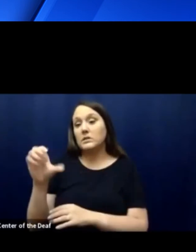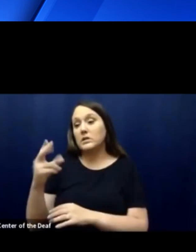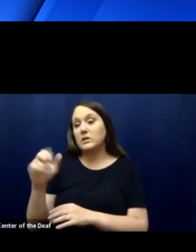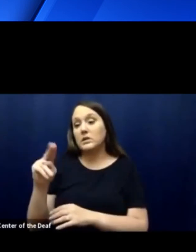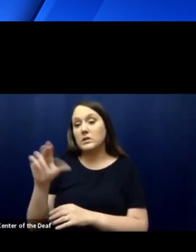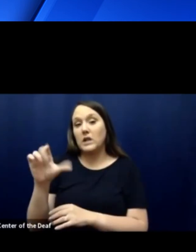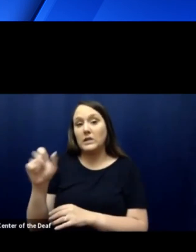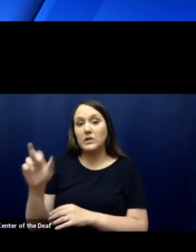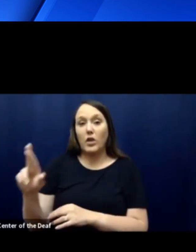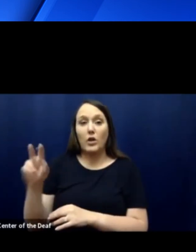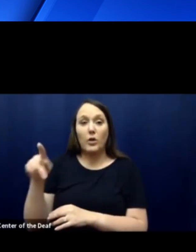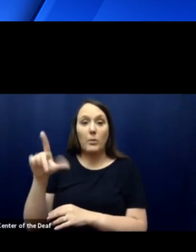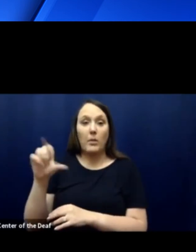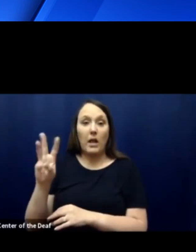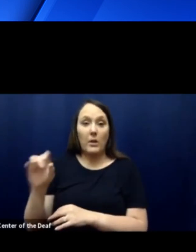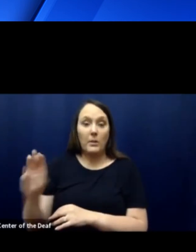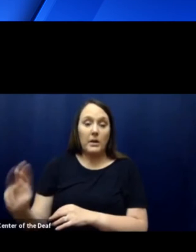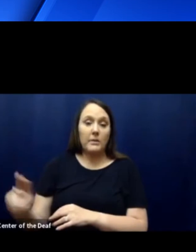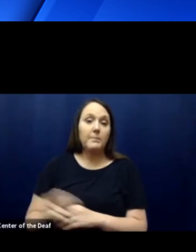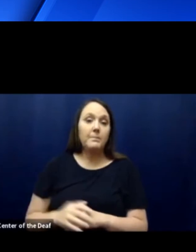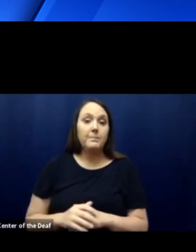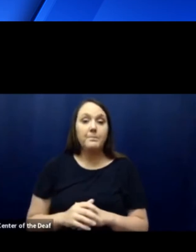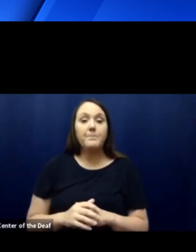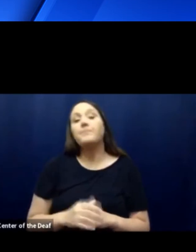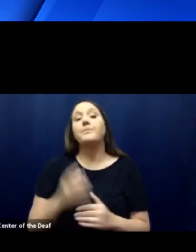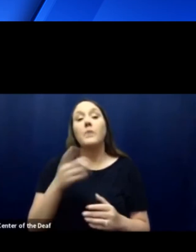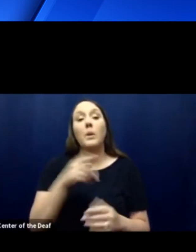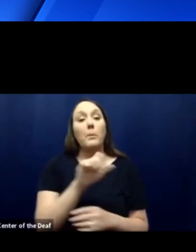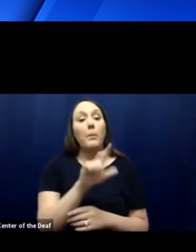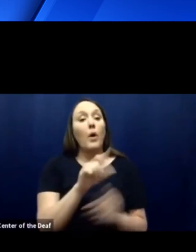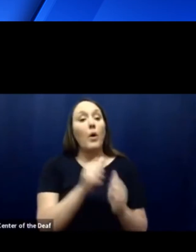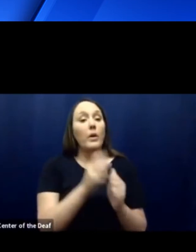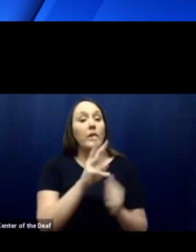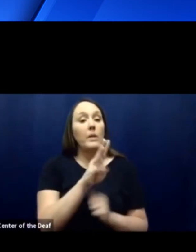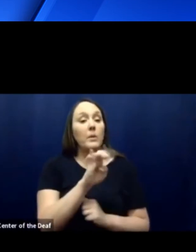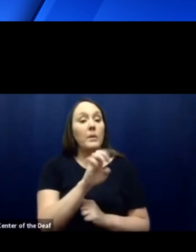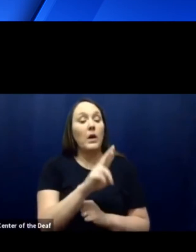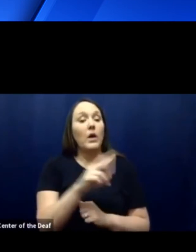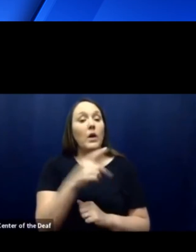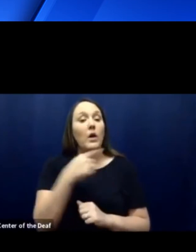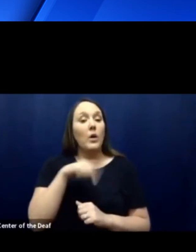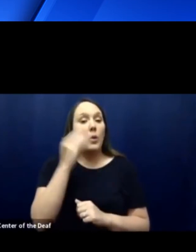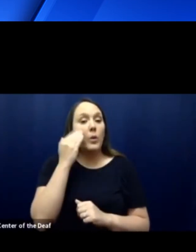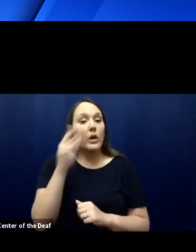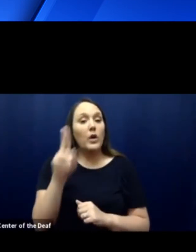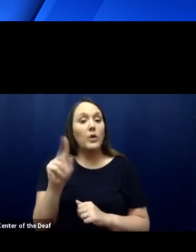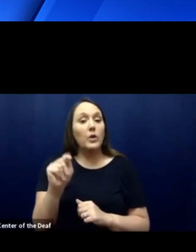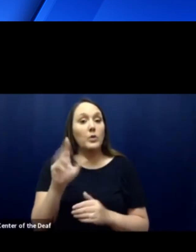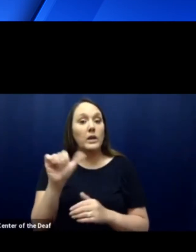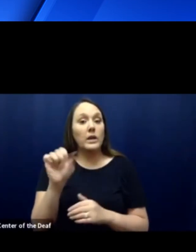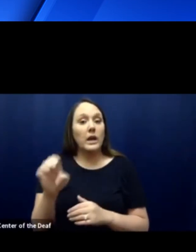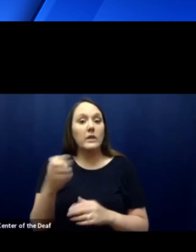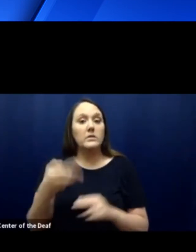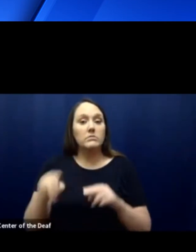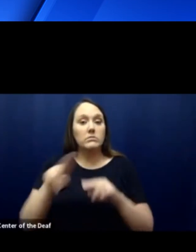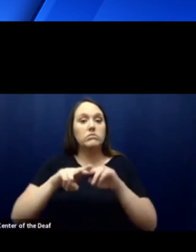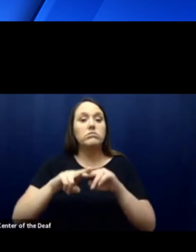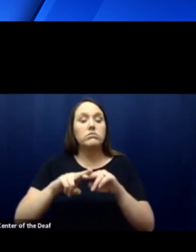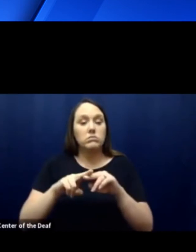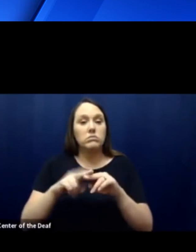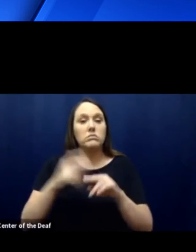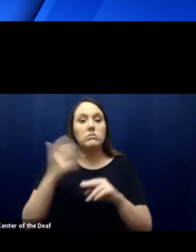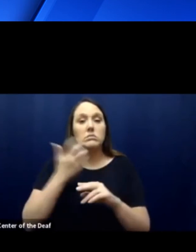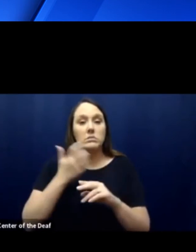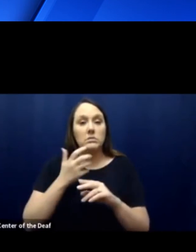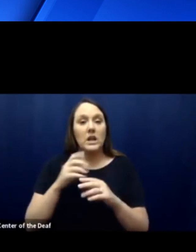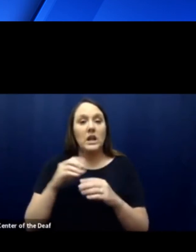perhaps Unified Command. From Paul with WBIR, we know UT cases are driving a significant increase in